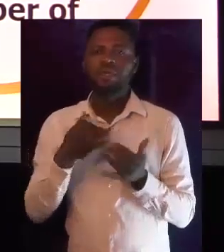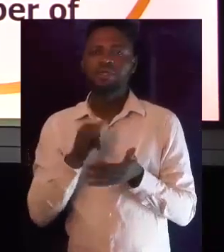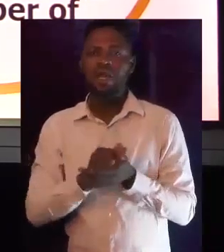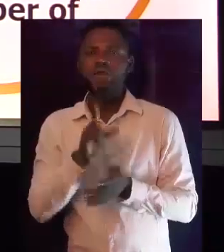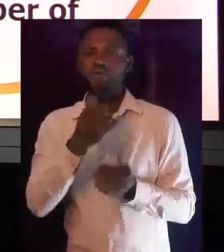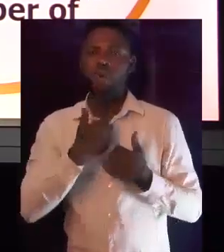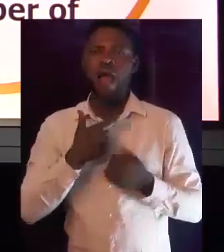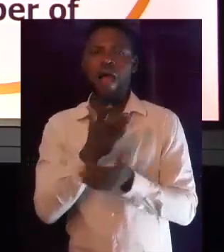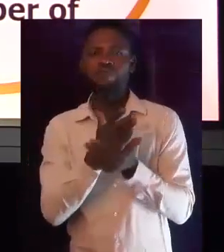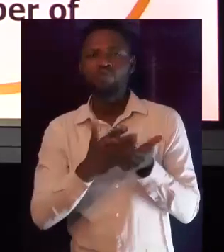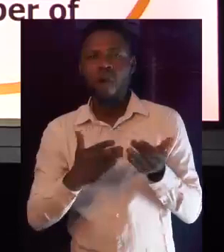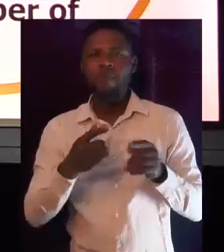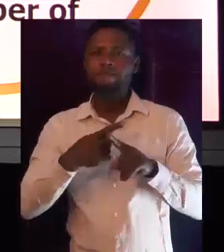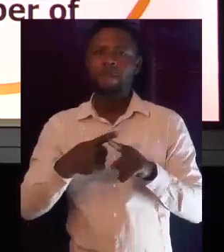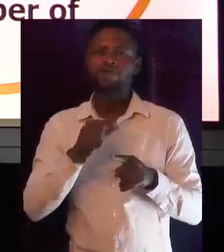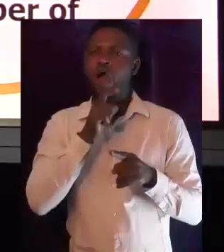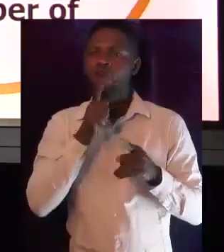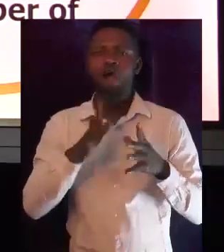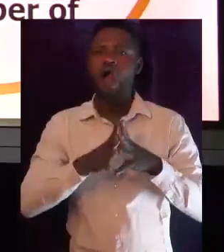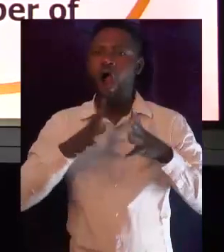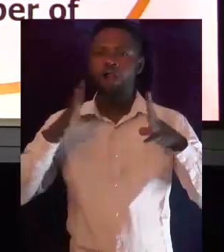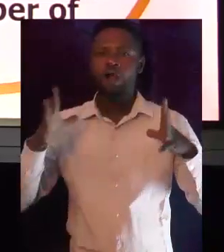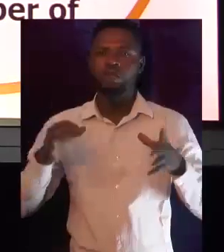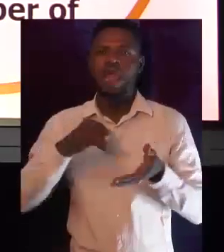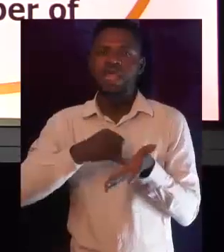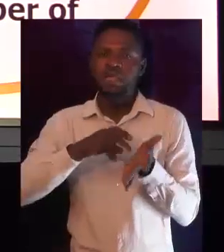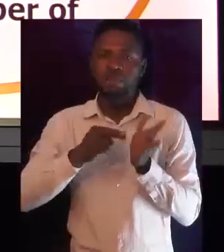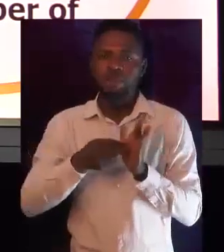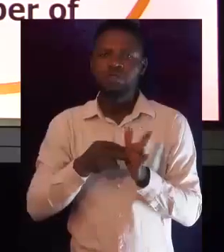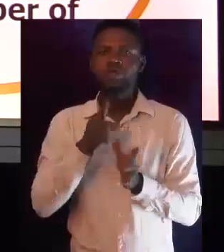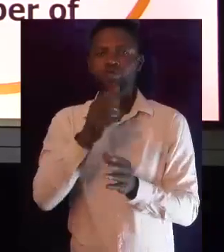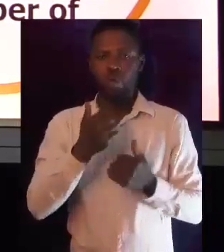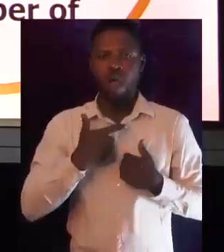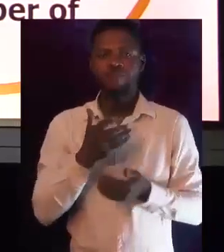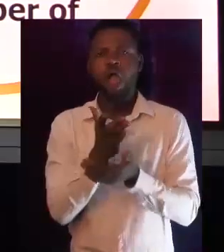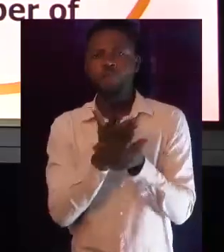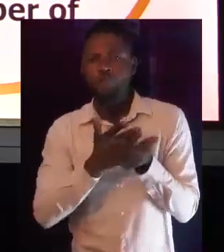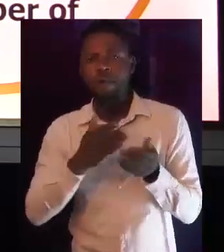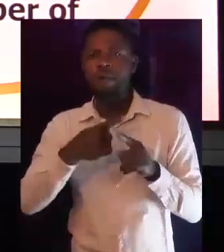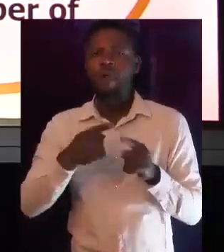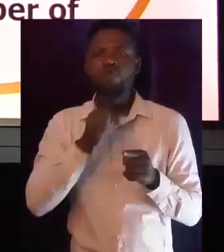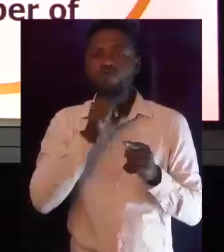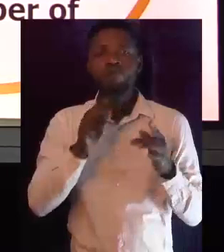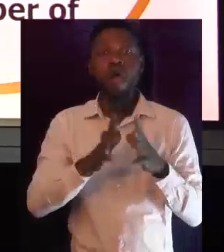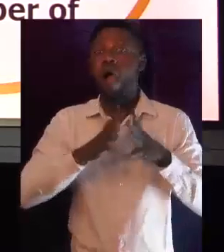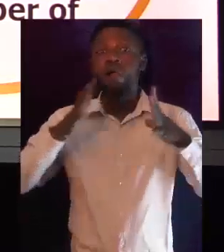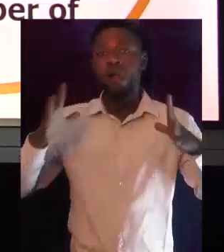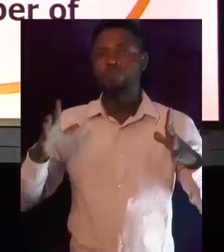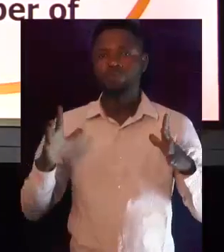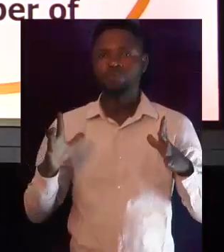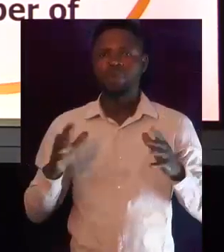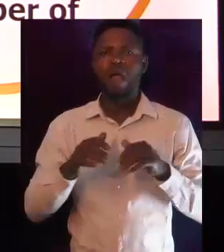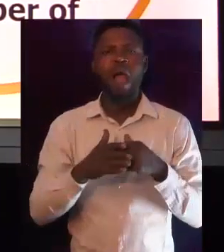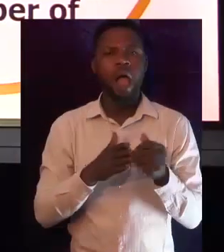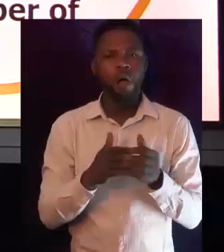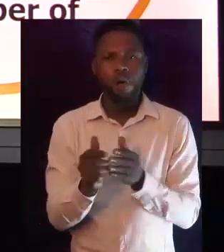it means that you have some, but not a lot. It means that you have some, but not a